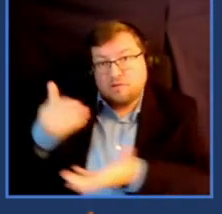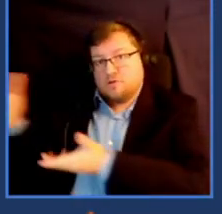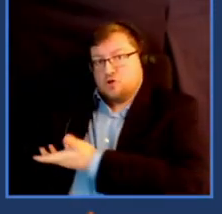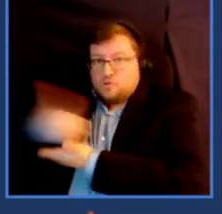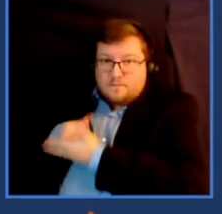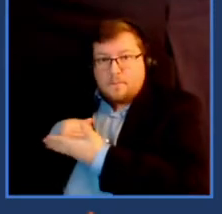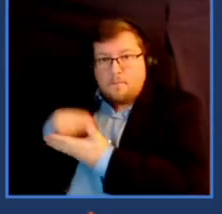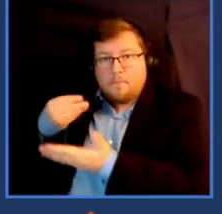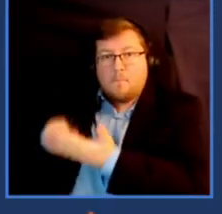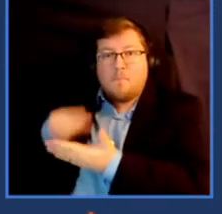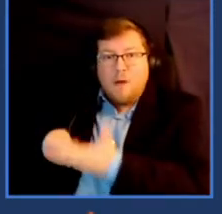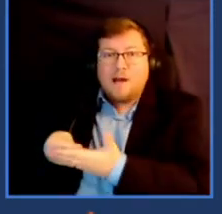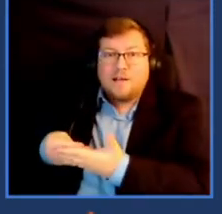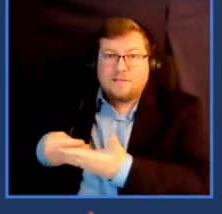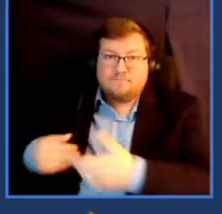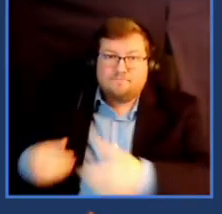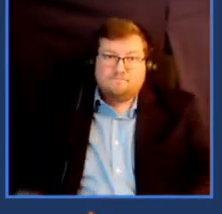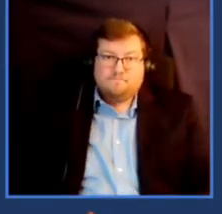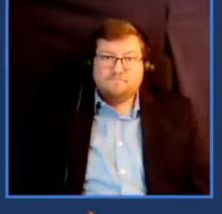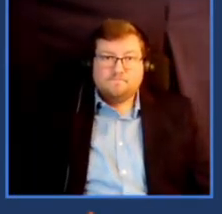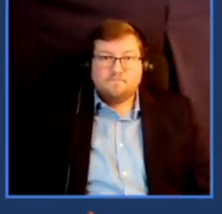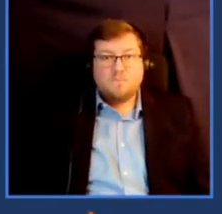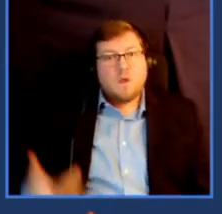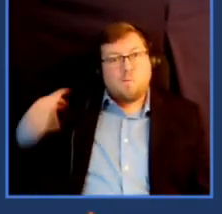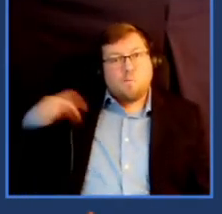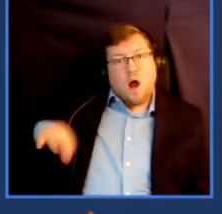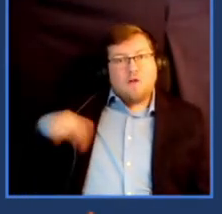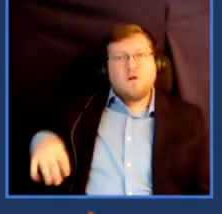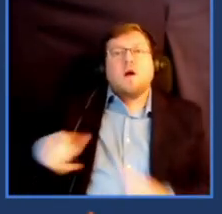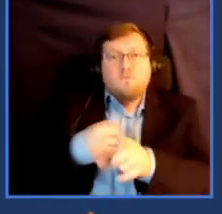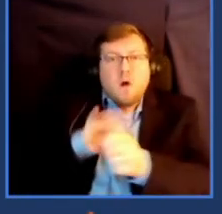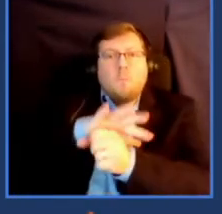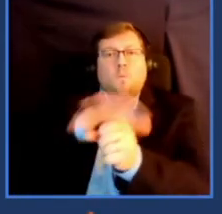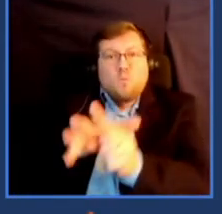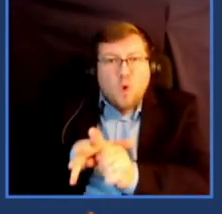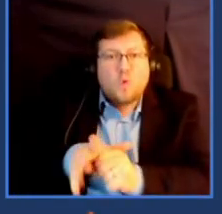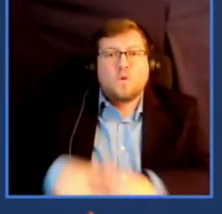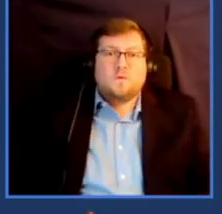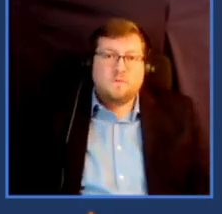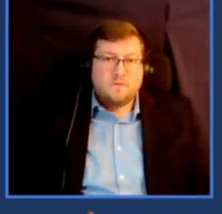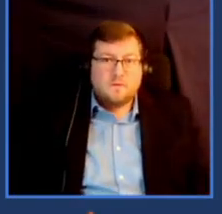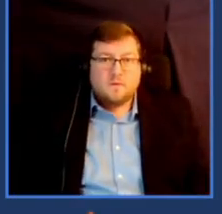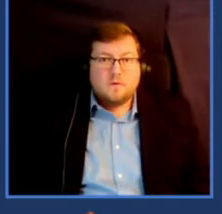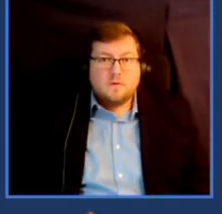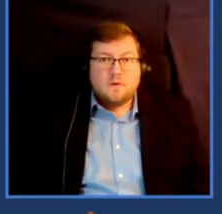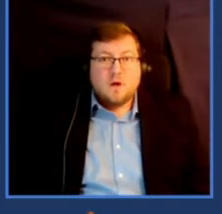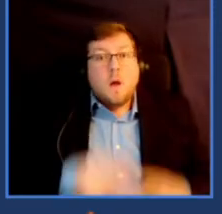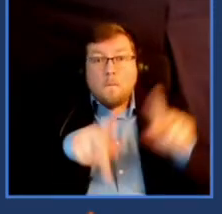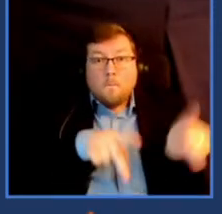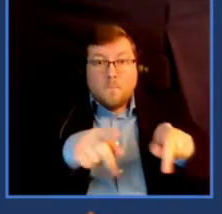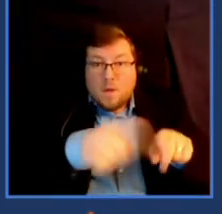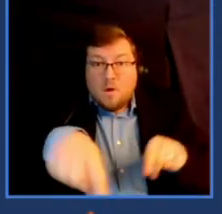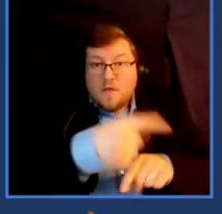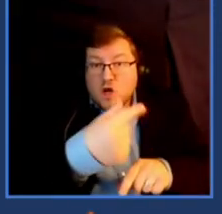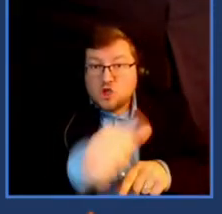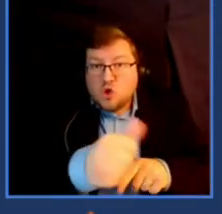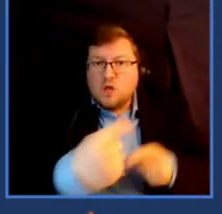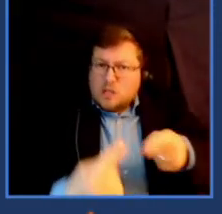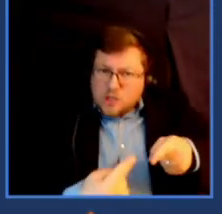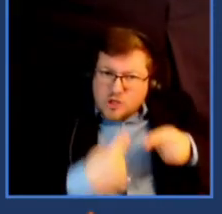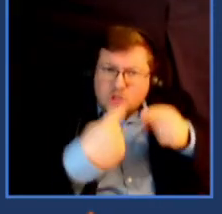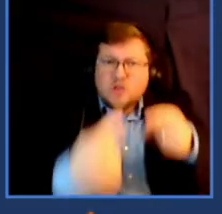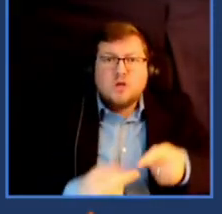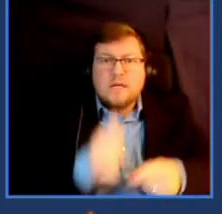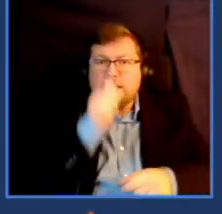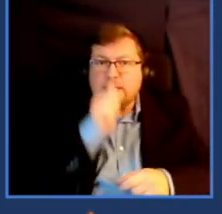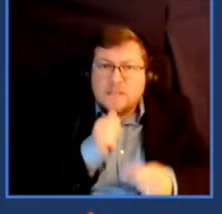investments. Profiting off of a pandemic while the people of Georgia were suffering and losing their jobs.